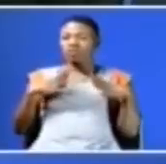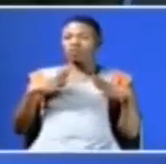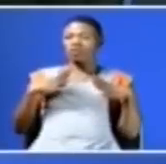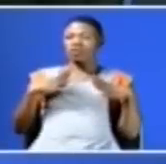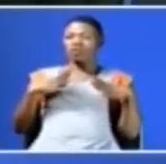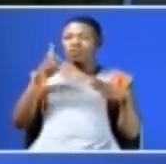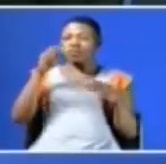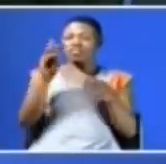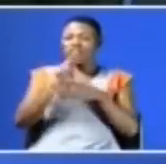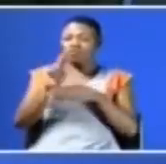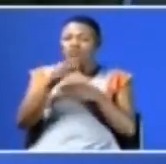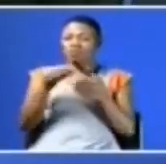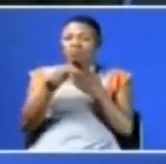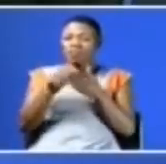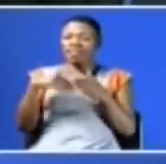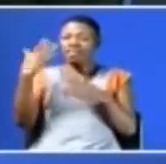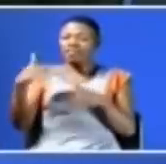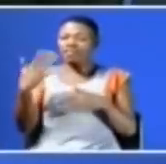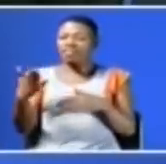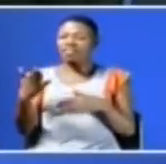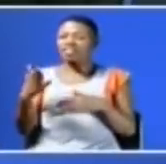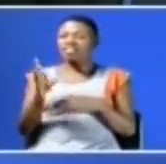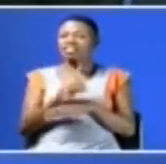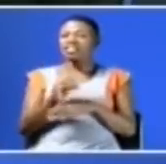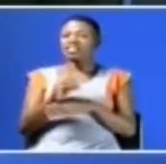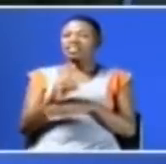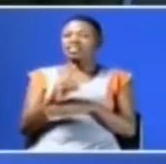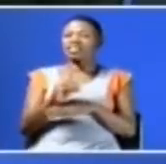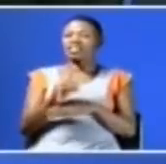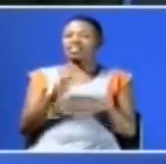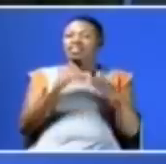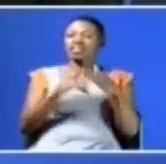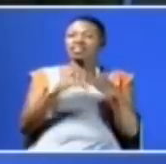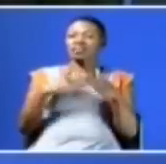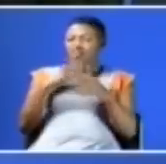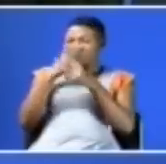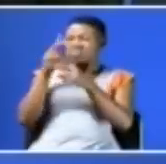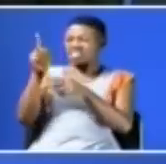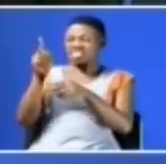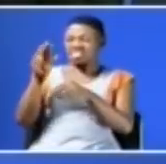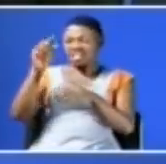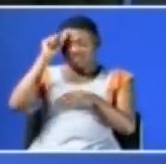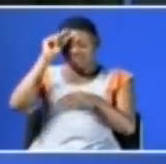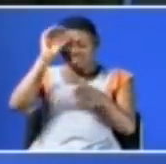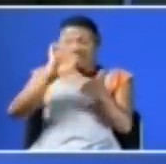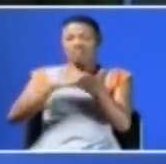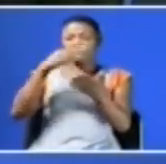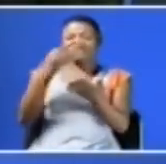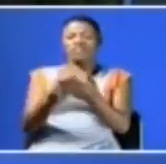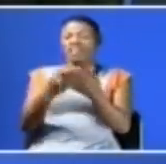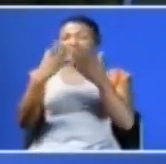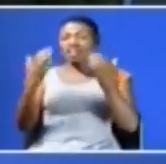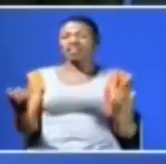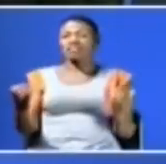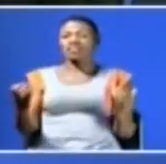to day. So I think, in my view, this government really is a letdown. and on the hopes of Kenyans.